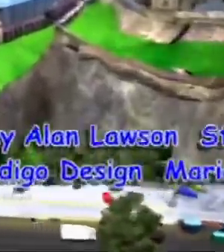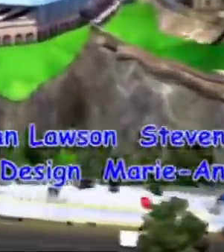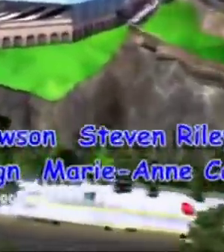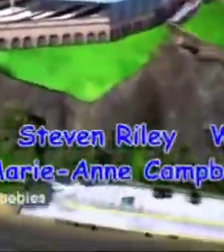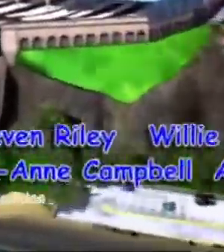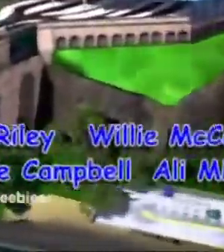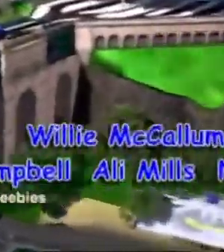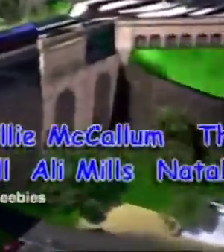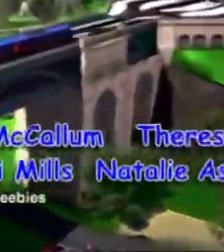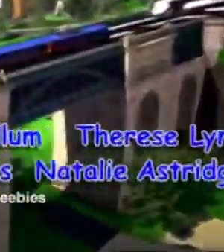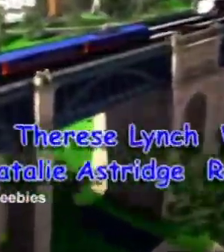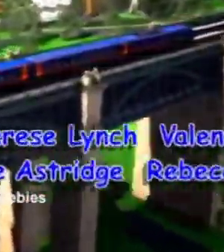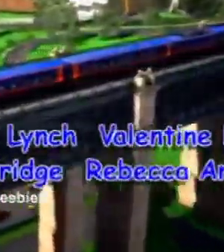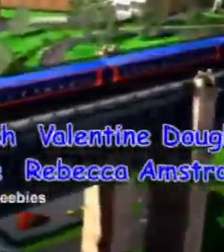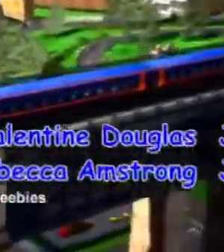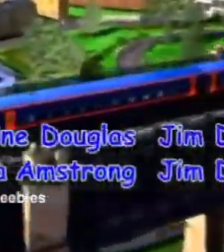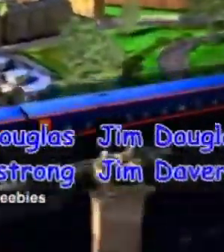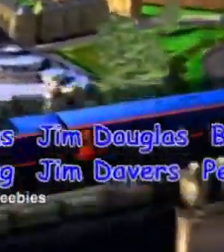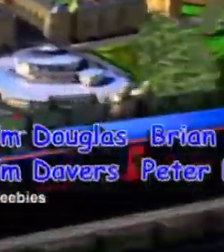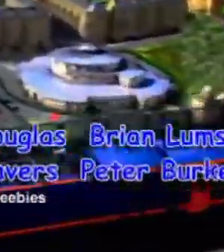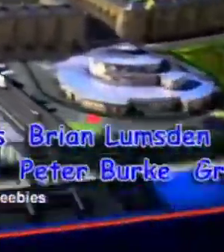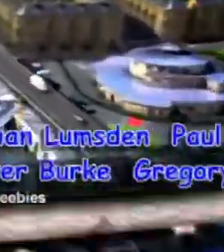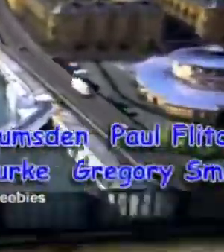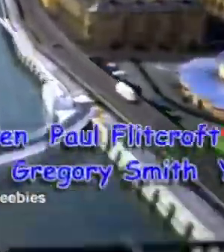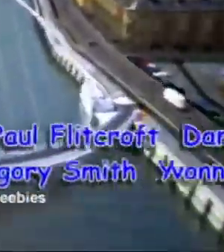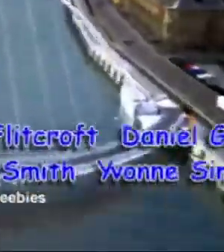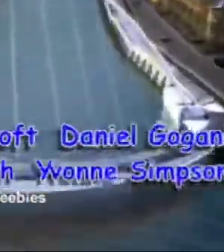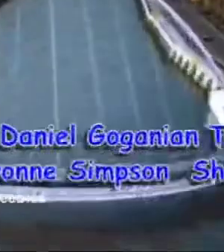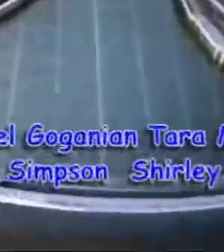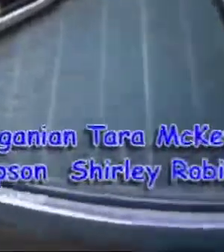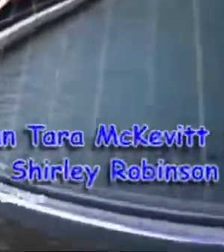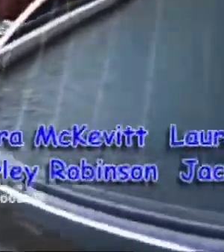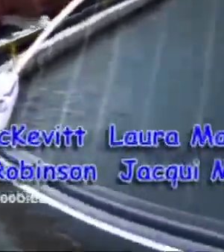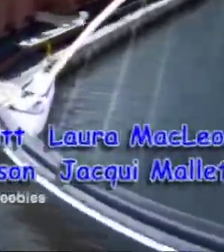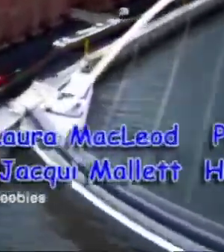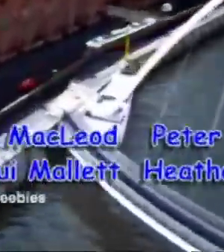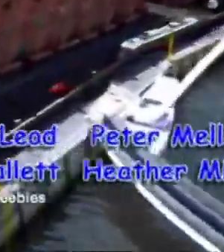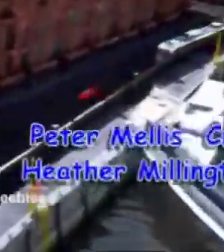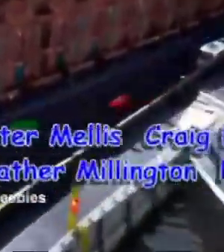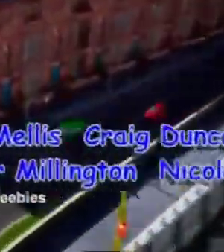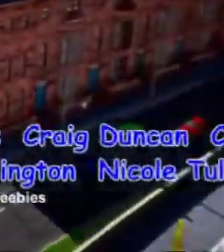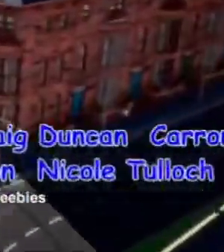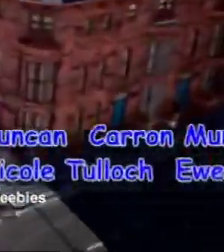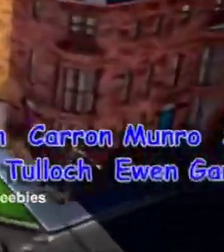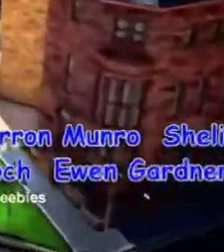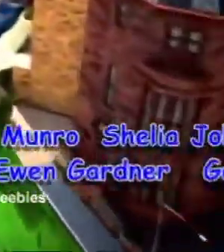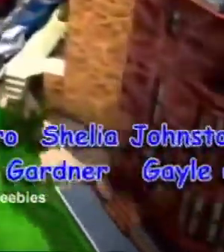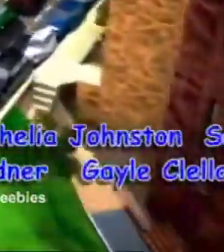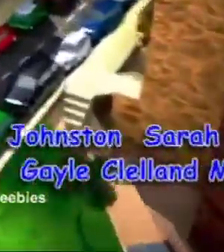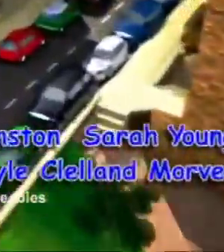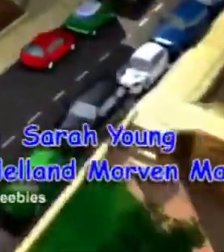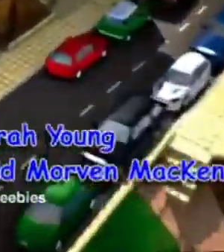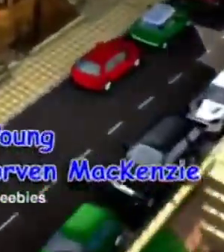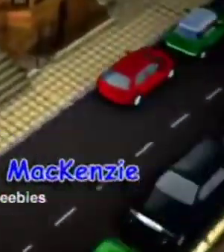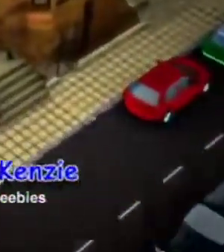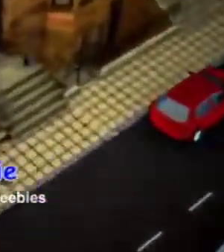Riversea Fingal, Riversea Fingal, bye. I love to skip in Riversea Fingal, Riversea Fingal, that's for me. Come on and get on down to the city, where the ferry boat says time to call on Granny Marie. Hi, hi.